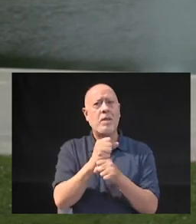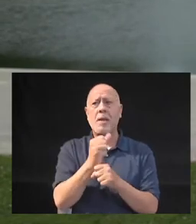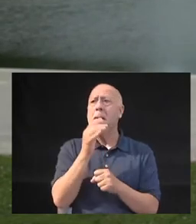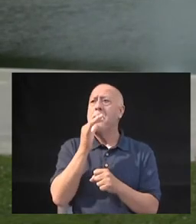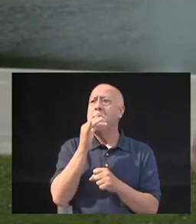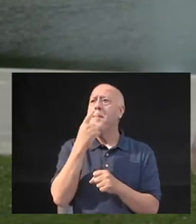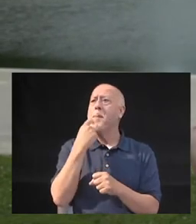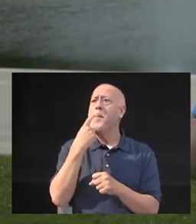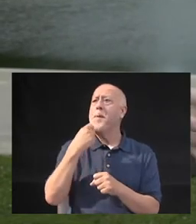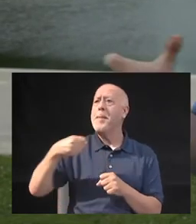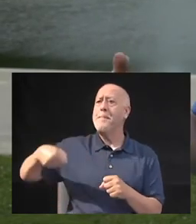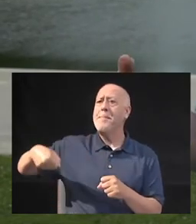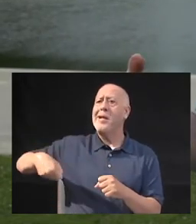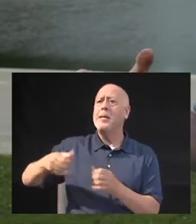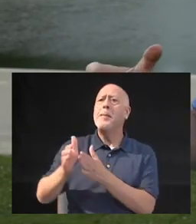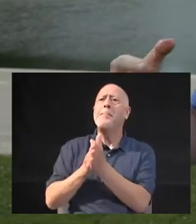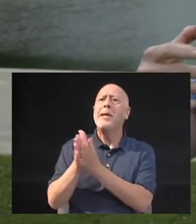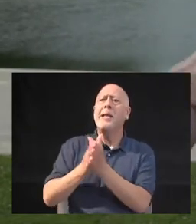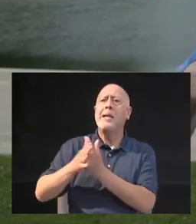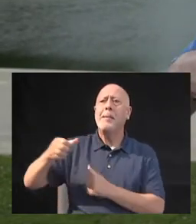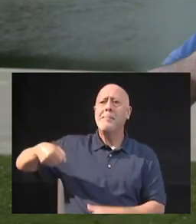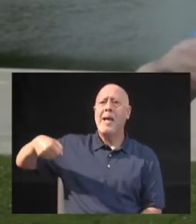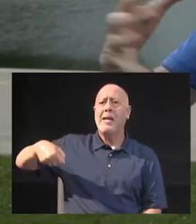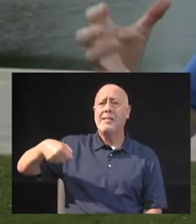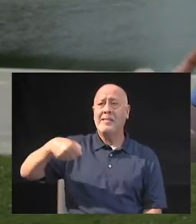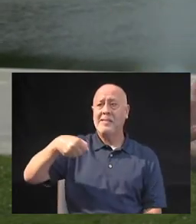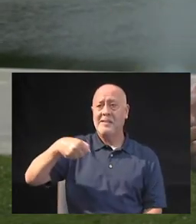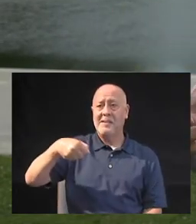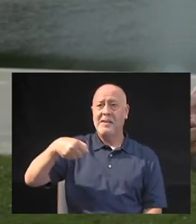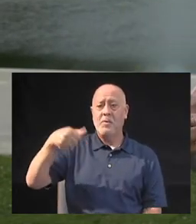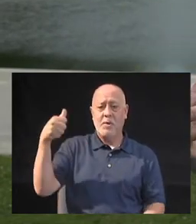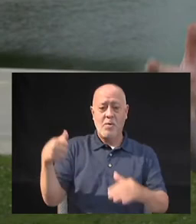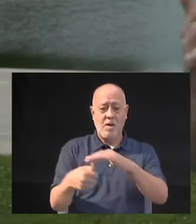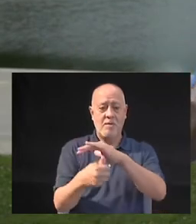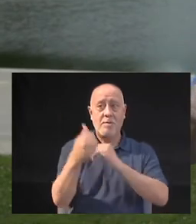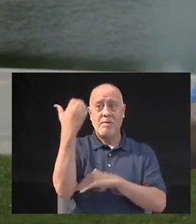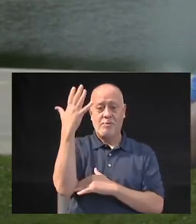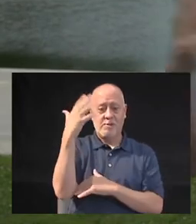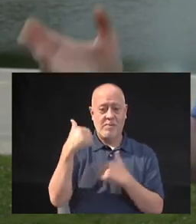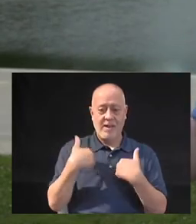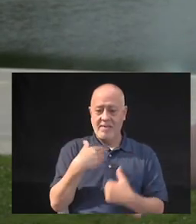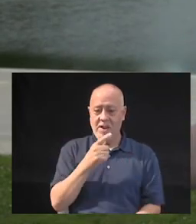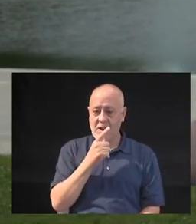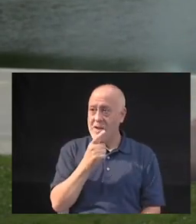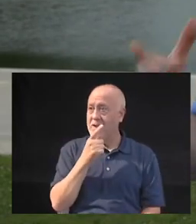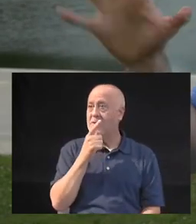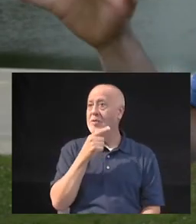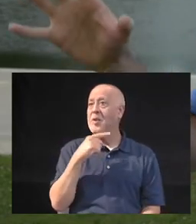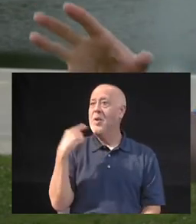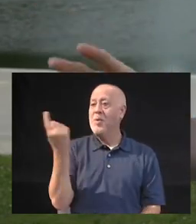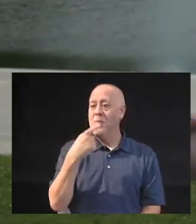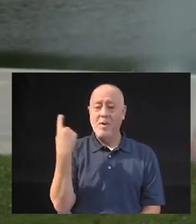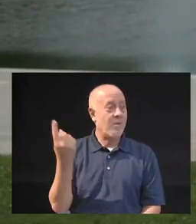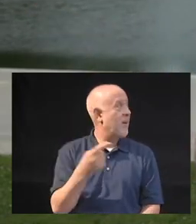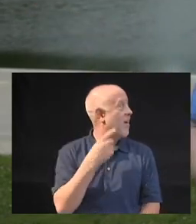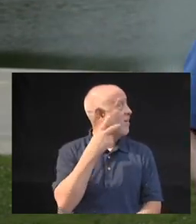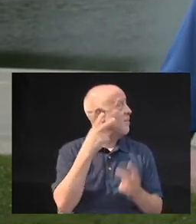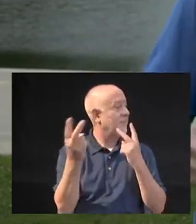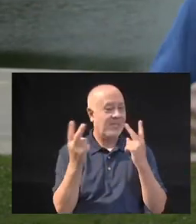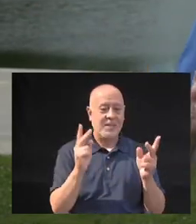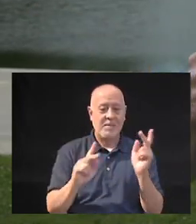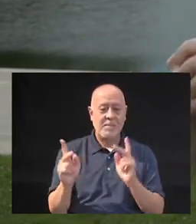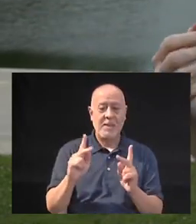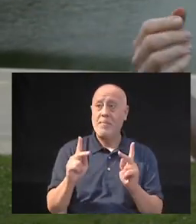picnic basket, and we'd carry that out, and we'd come under the shade of the trees. We'd have lunch, we'd run around, we'd see the people and watch